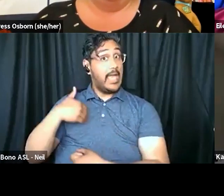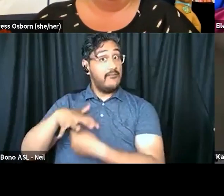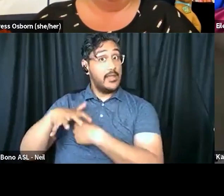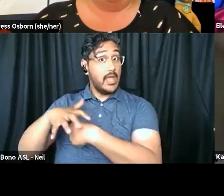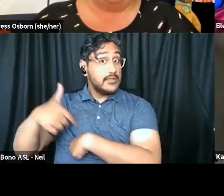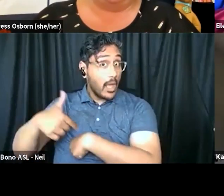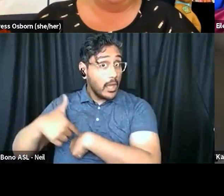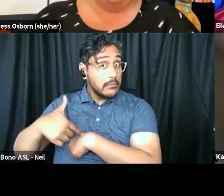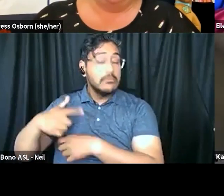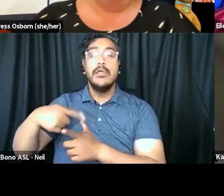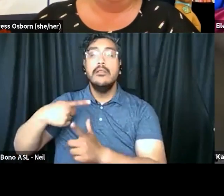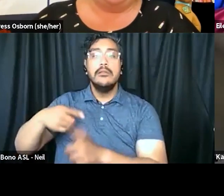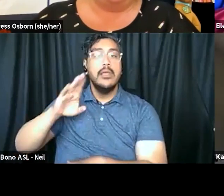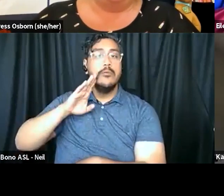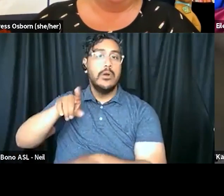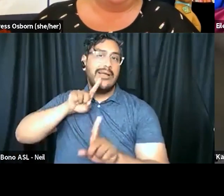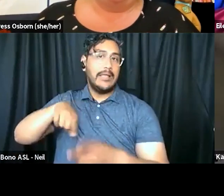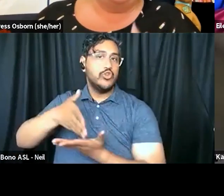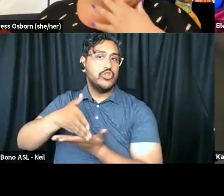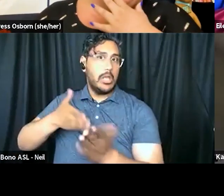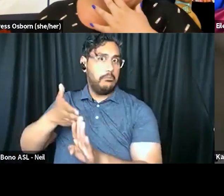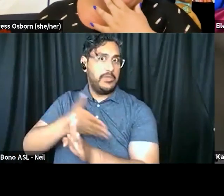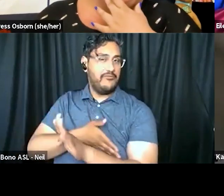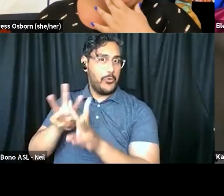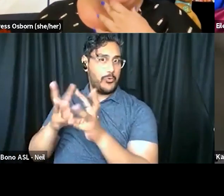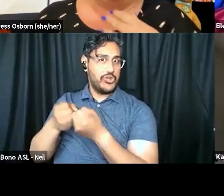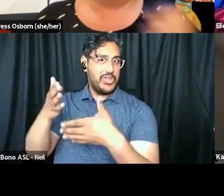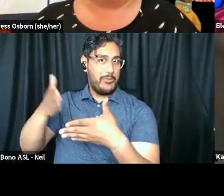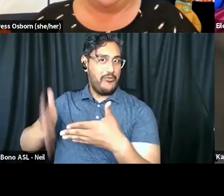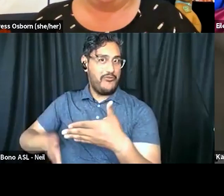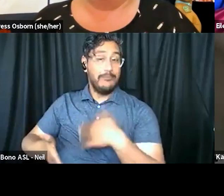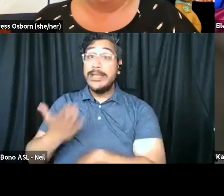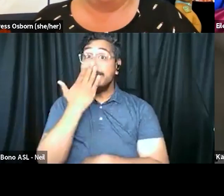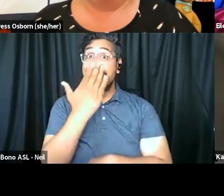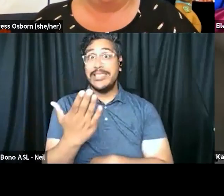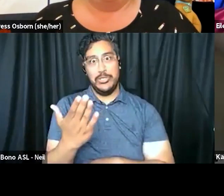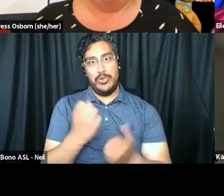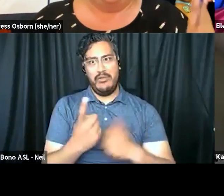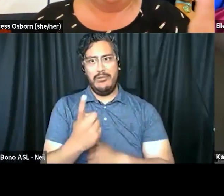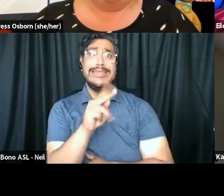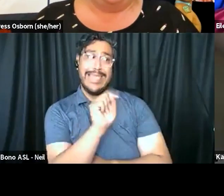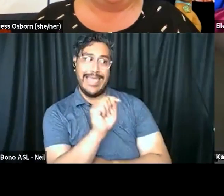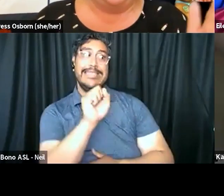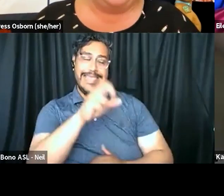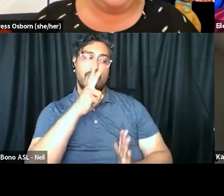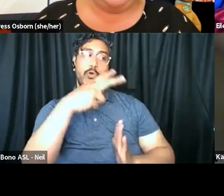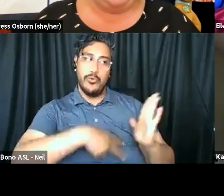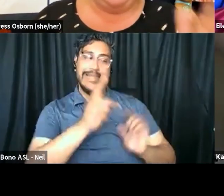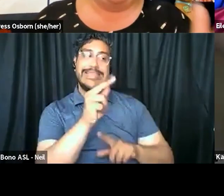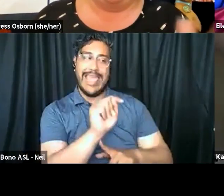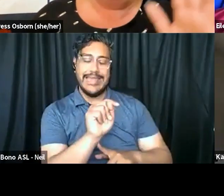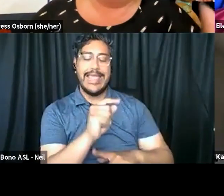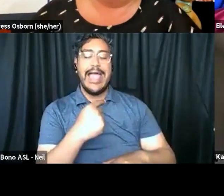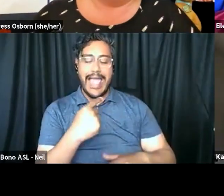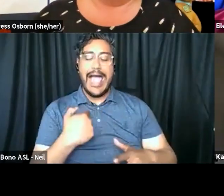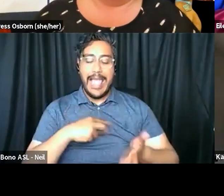couple of those questions before the end of the workshop. Thanks, everybody. And yes, Kat is going to read. That's how I meant to set that